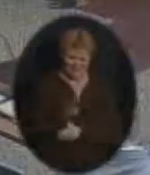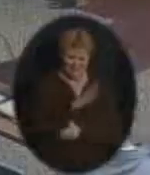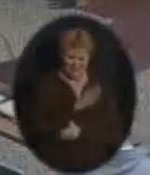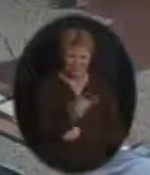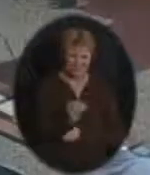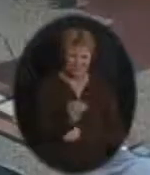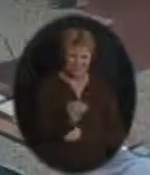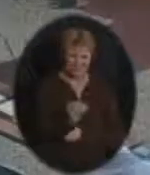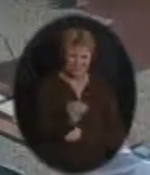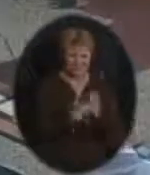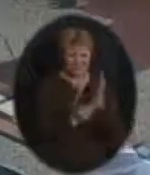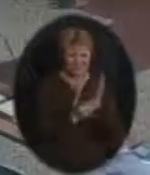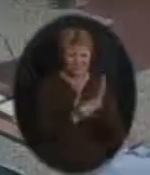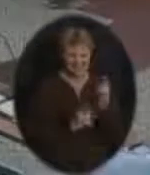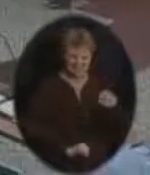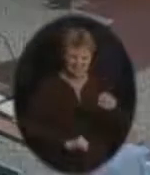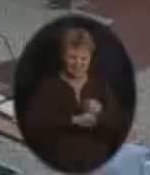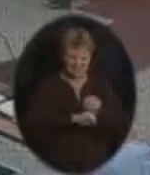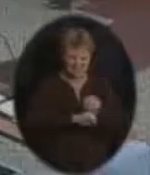classroom teacher.